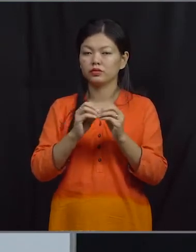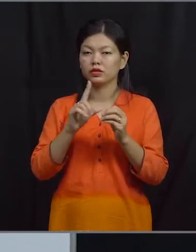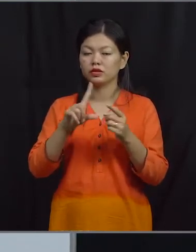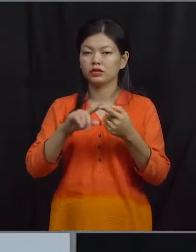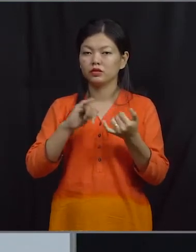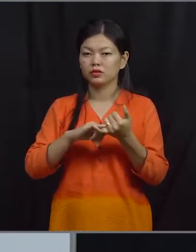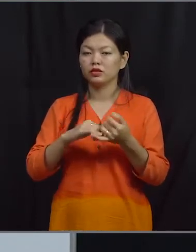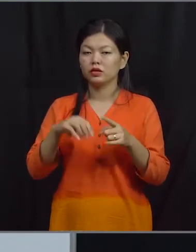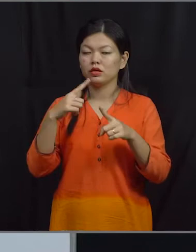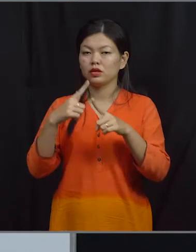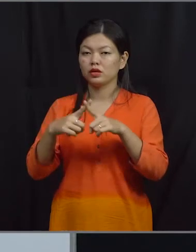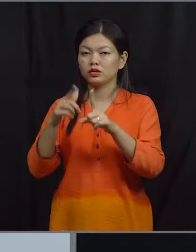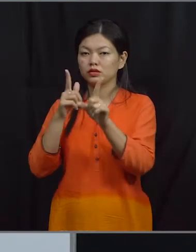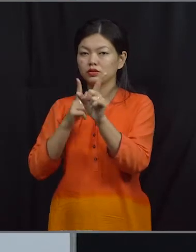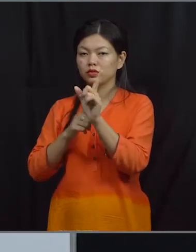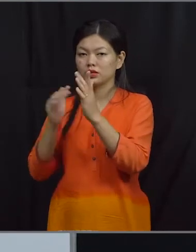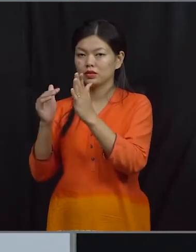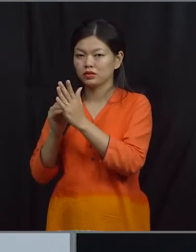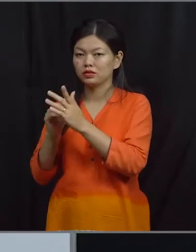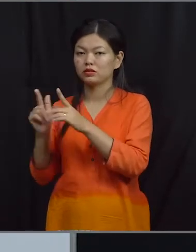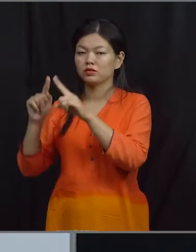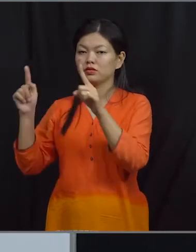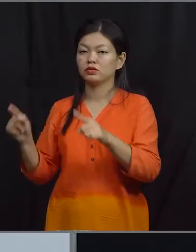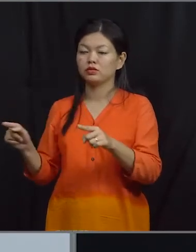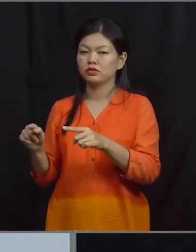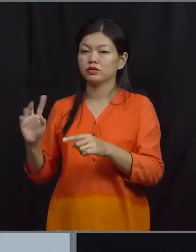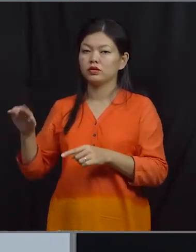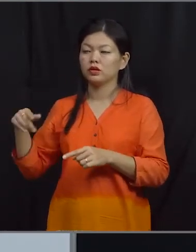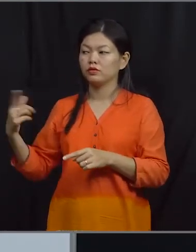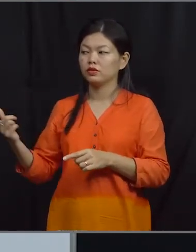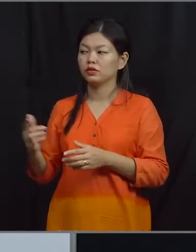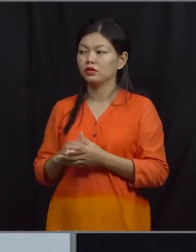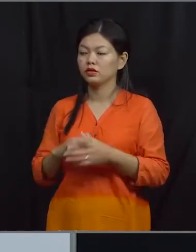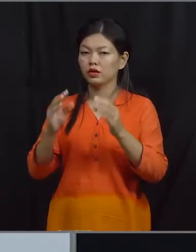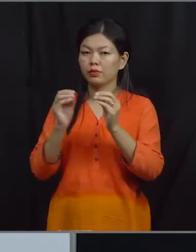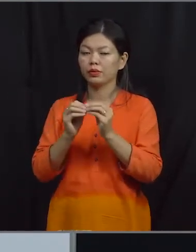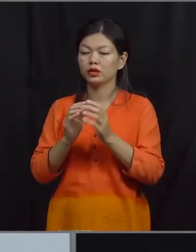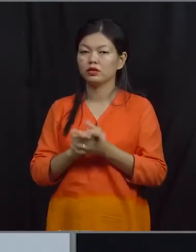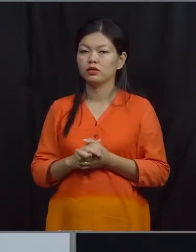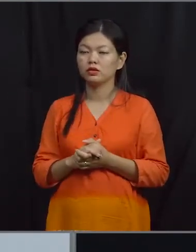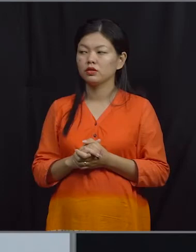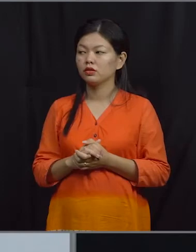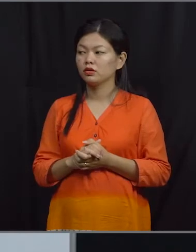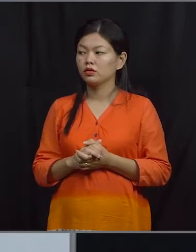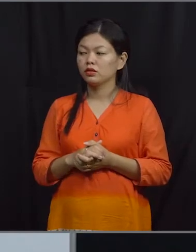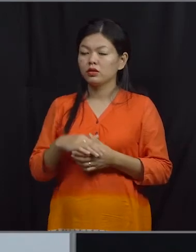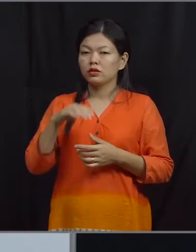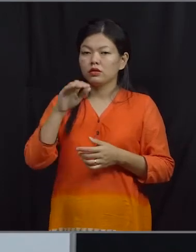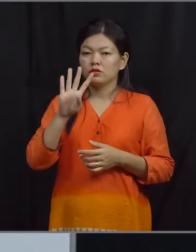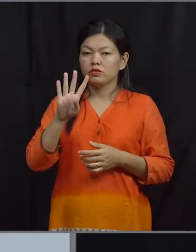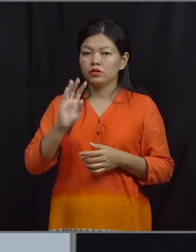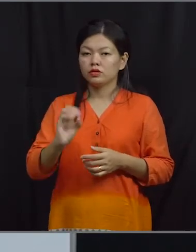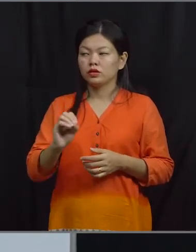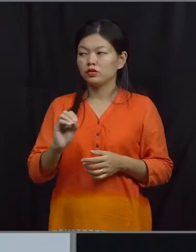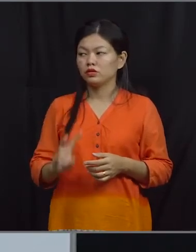Z. And the next one is the constant matrix. What are the constants here? 4,